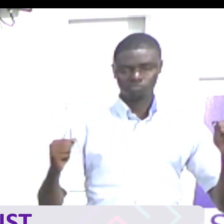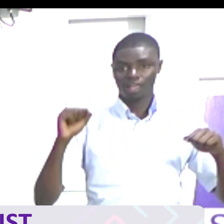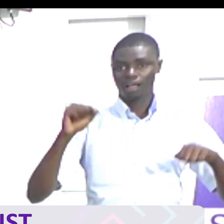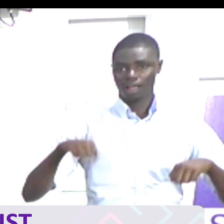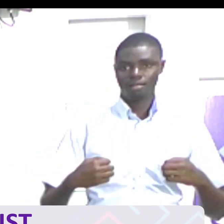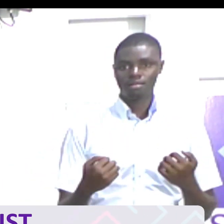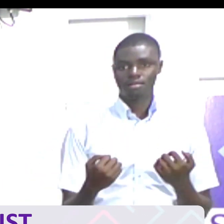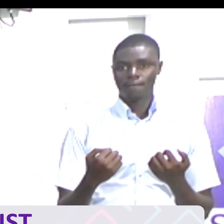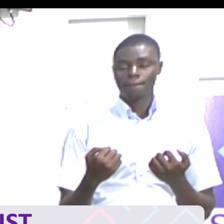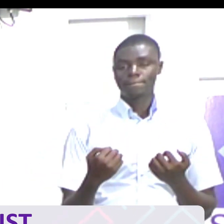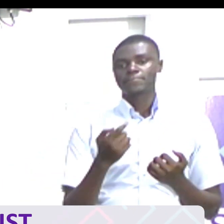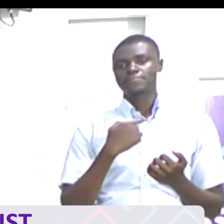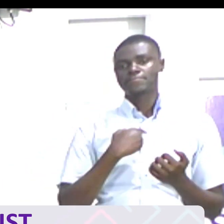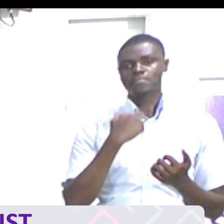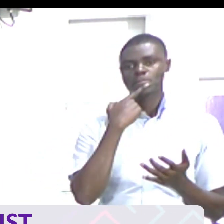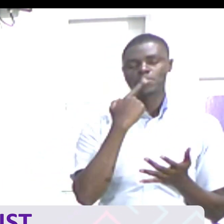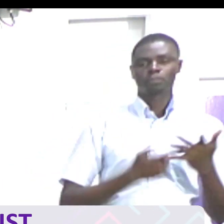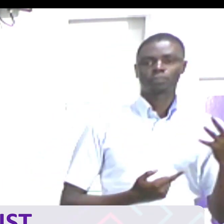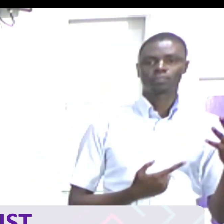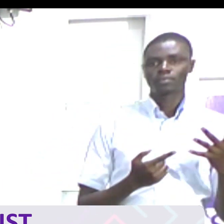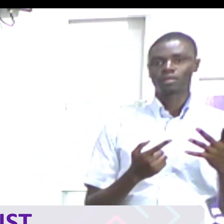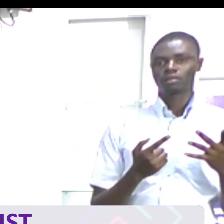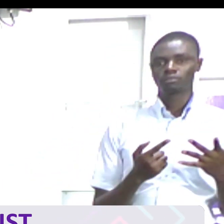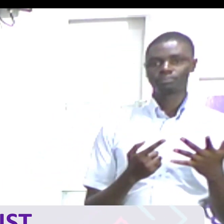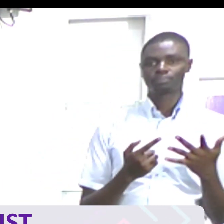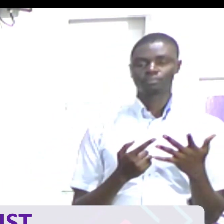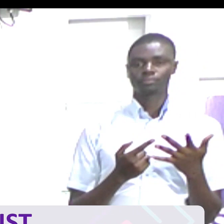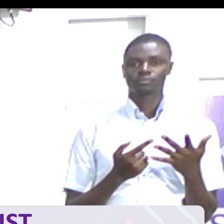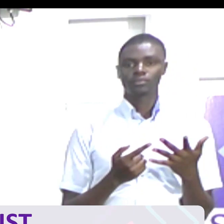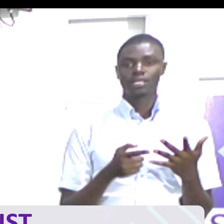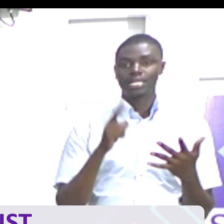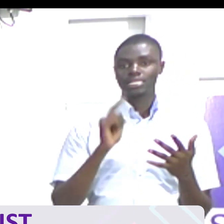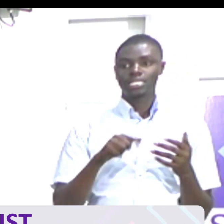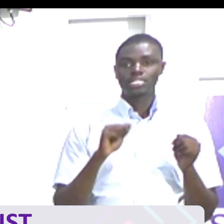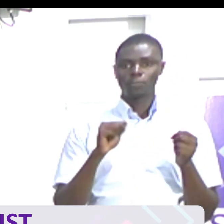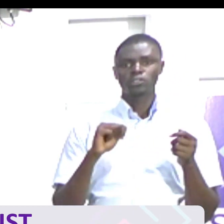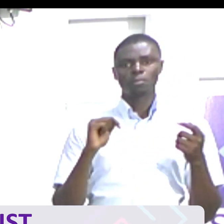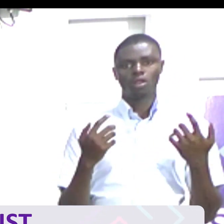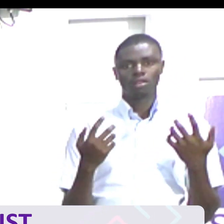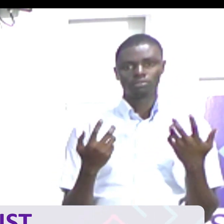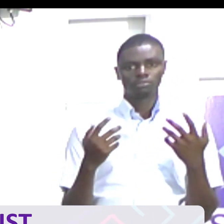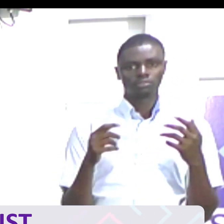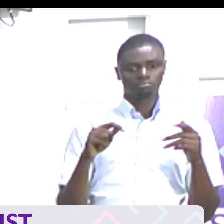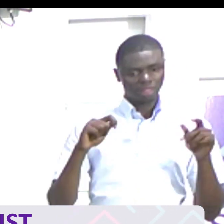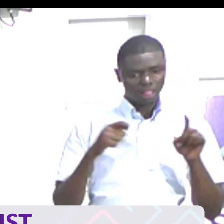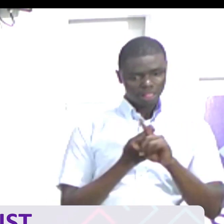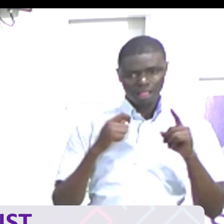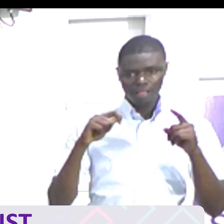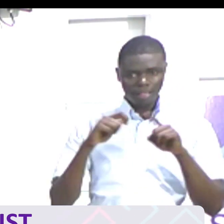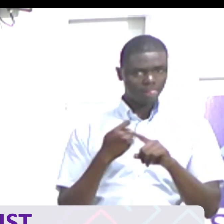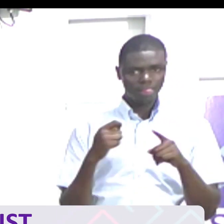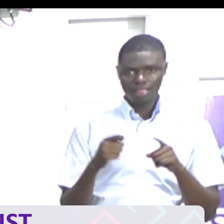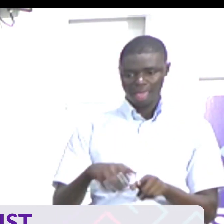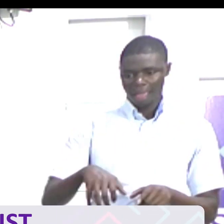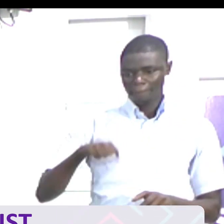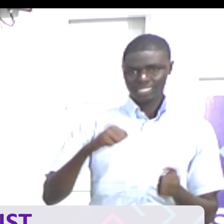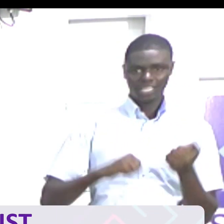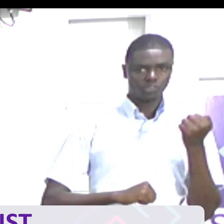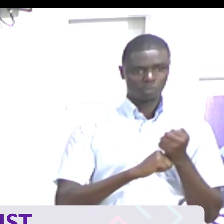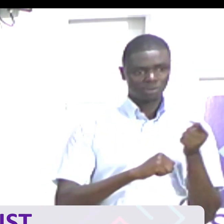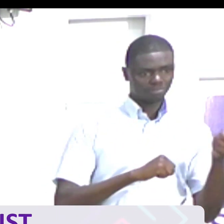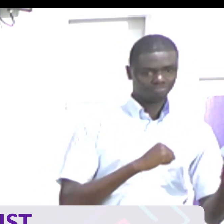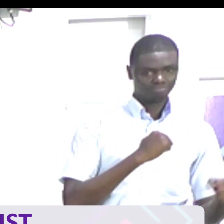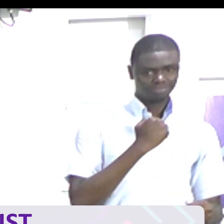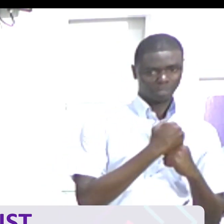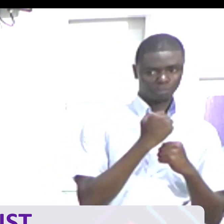At the end of the day, tumesema niaje, this can weave this whole basket of support. Ikoniaje hii inashikilia hii nyingine, hii